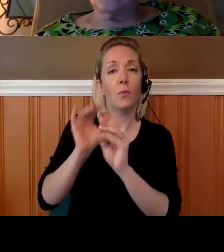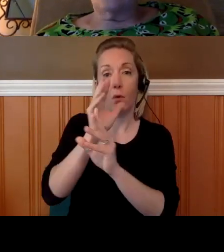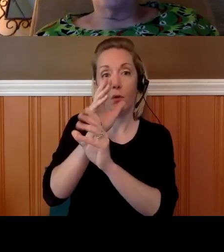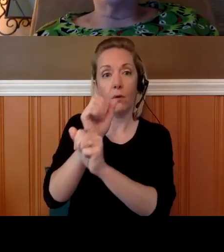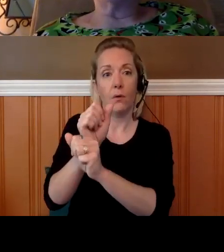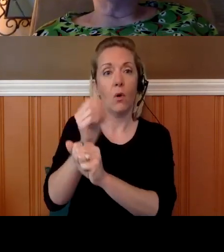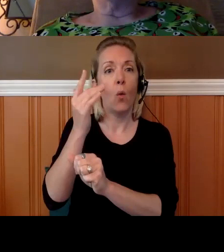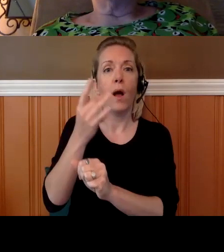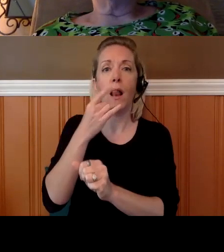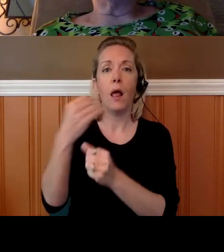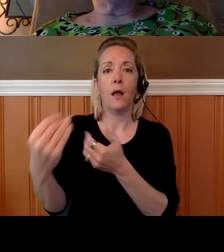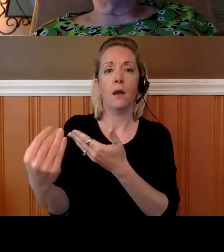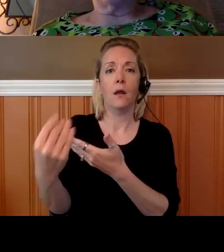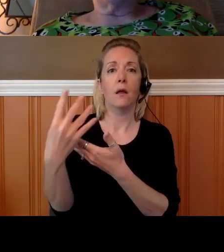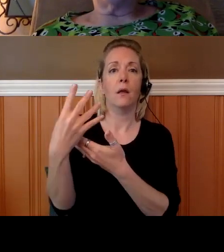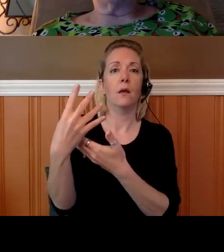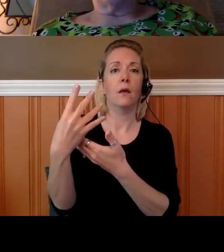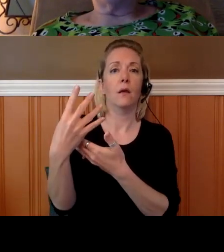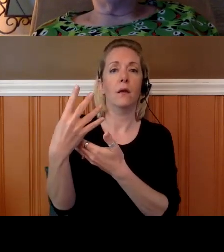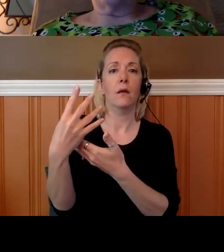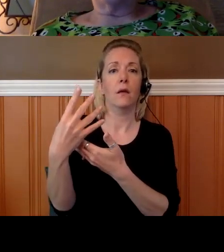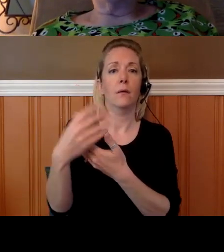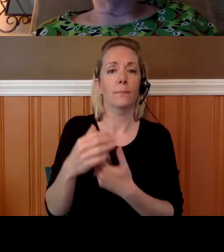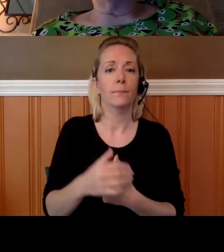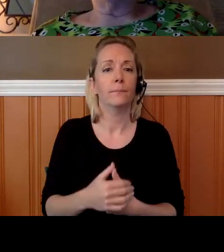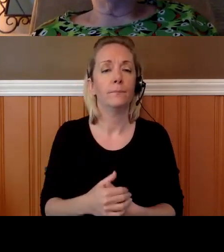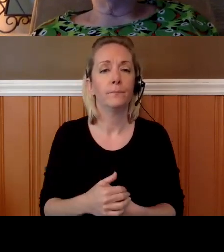backlit image, than just a photograph would be.